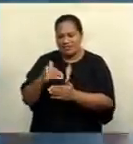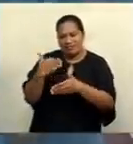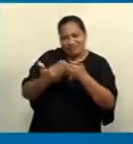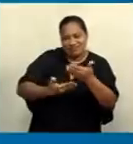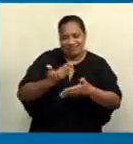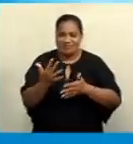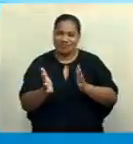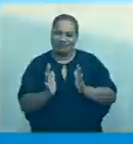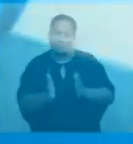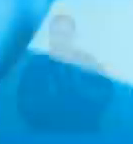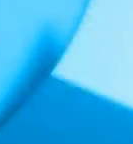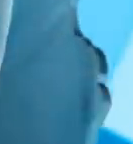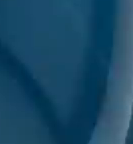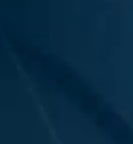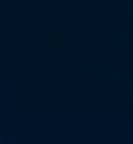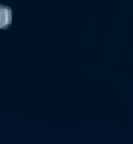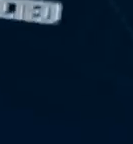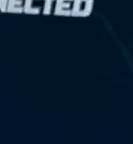segment.